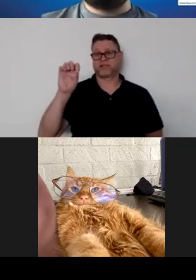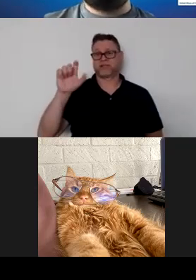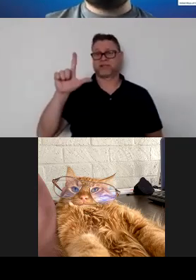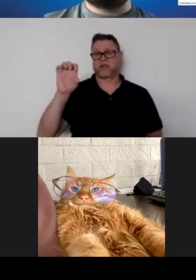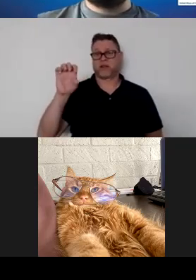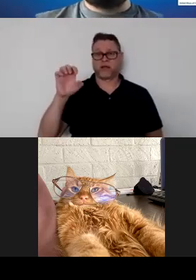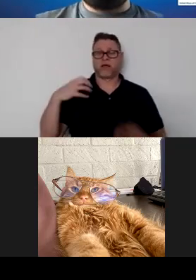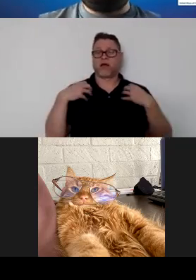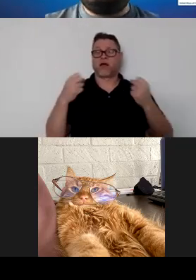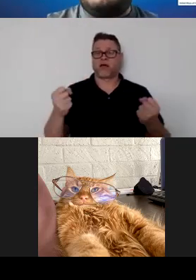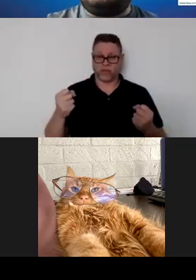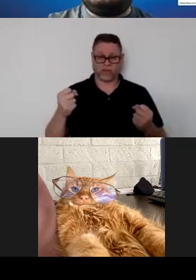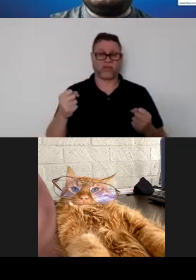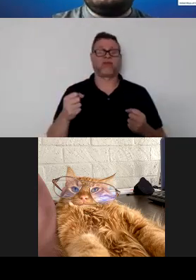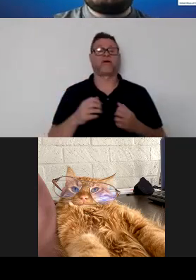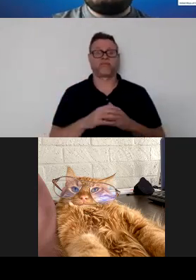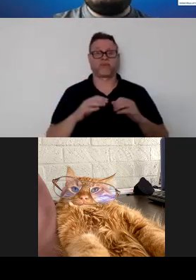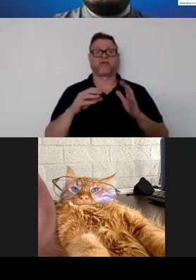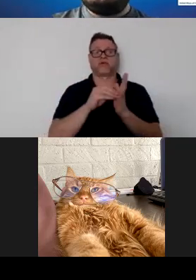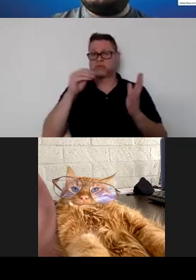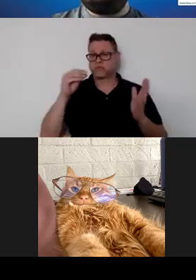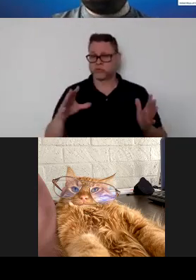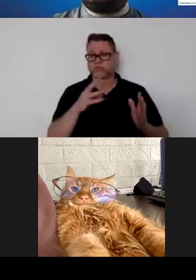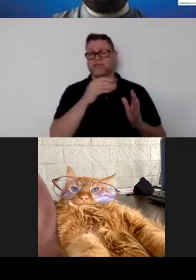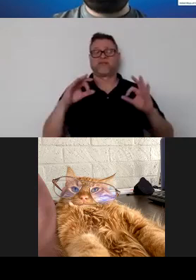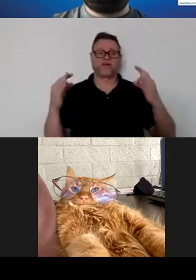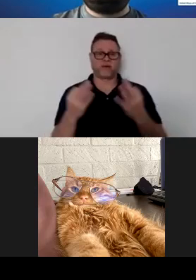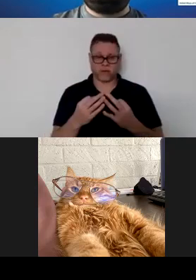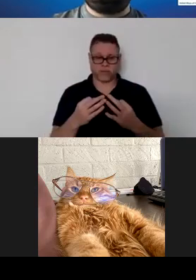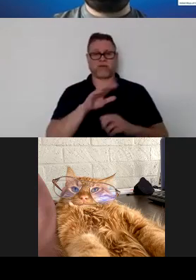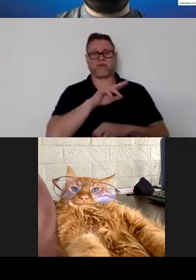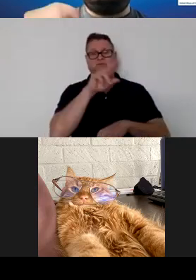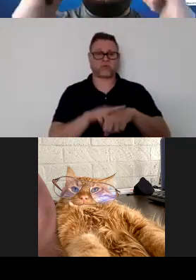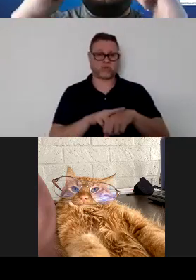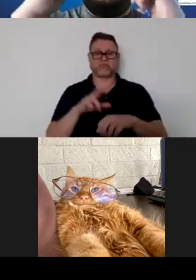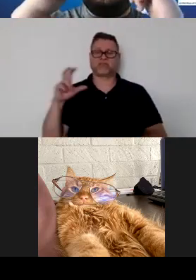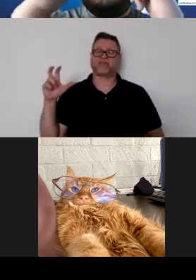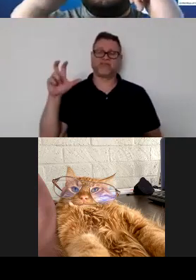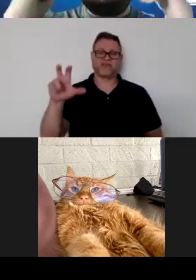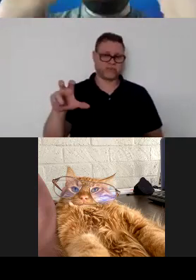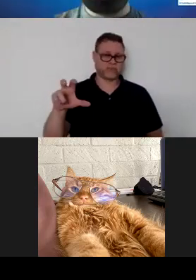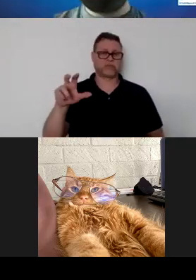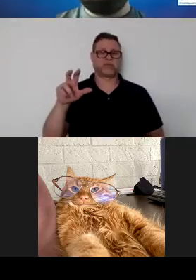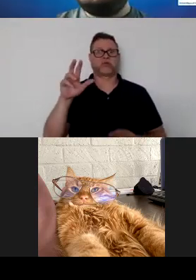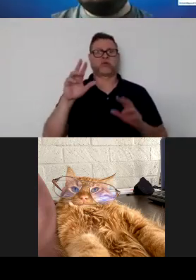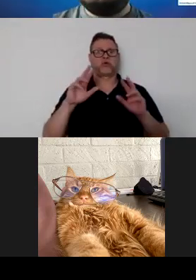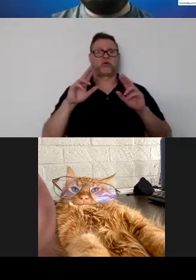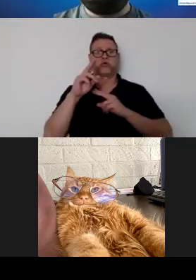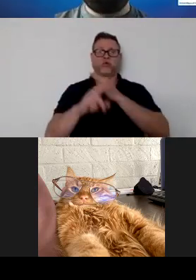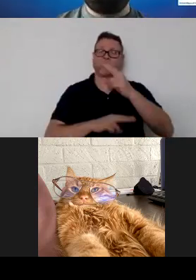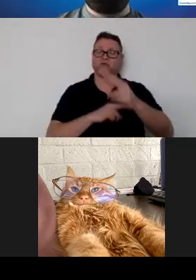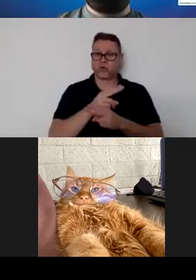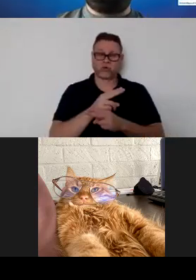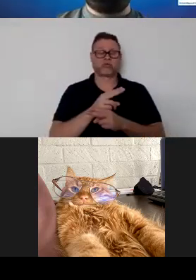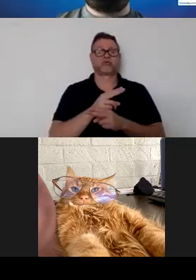for our students and families. And then, of course, the investment in the Universal Transitional Kindergarten